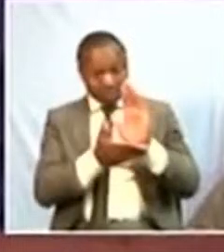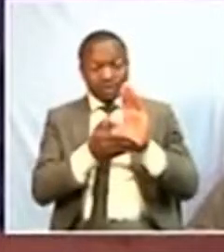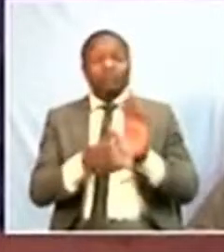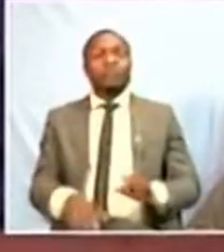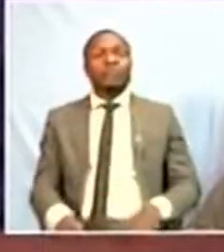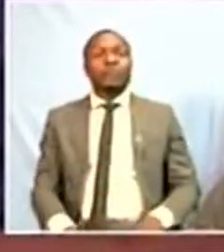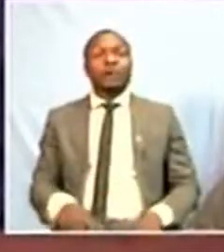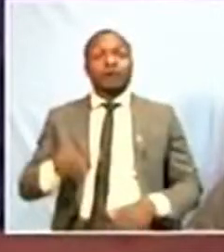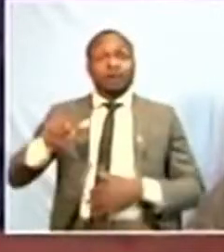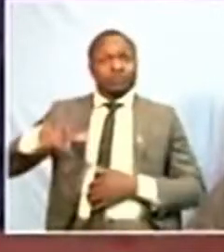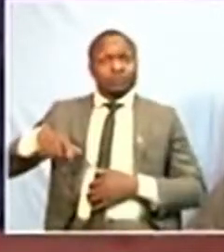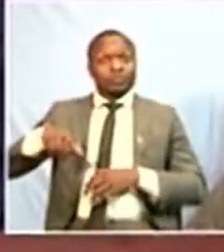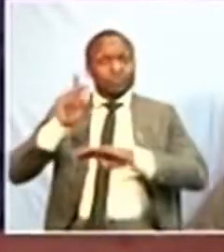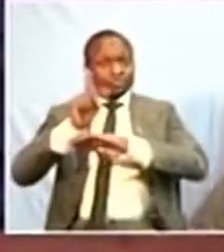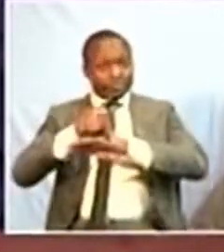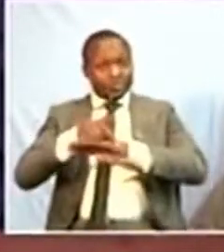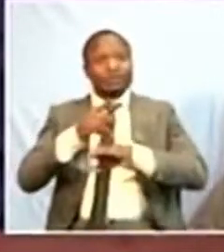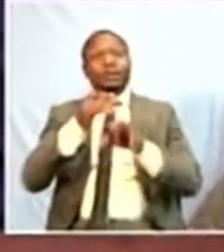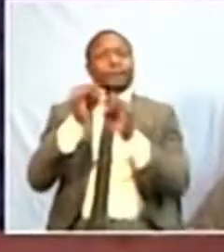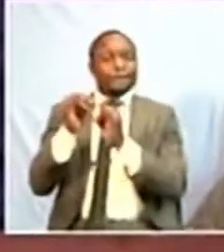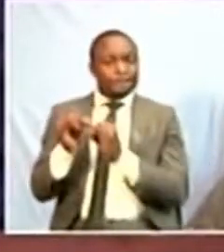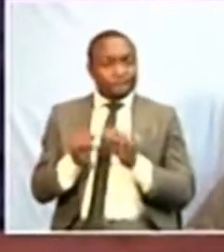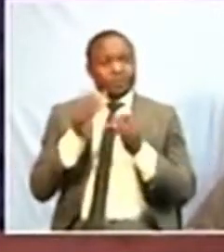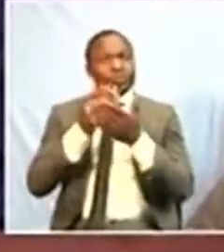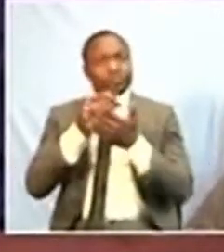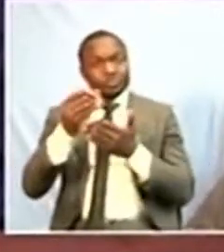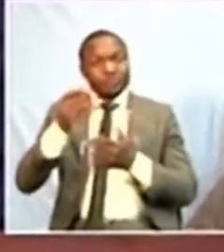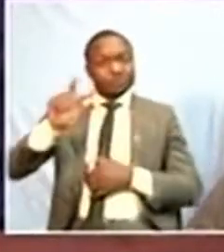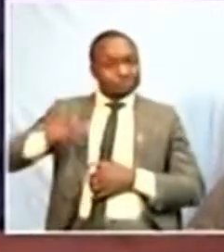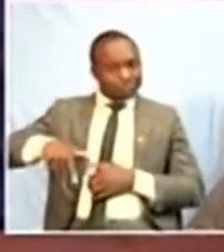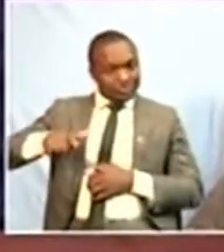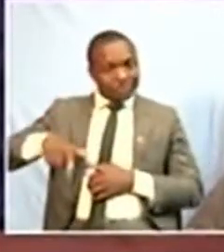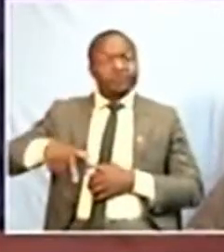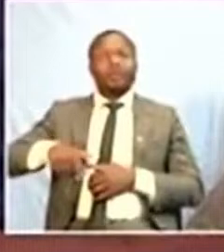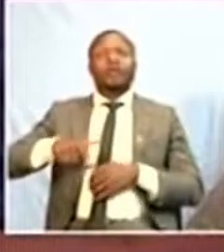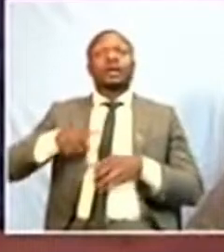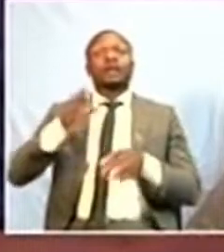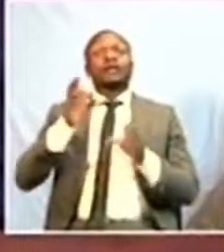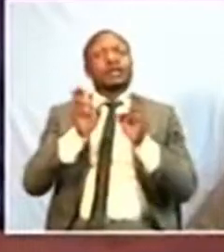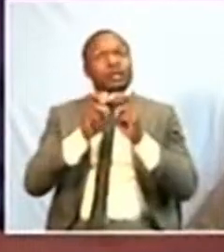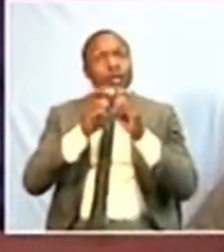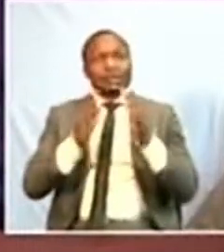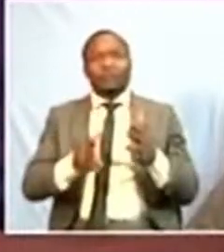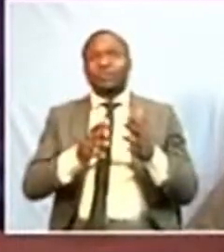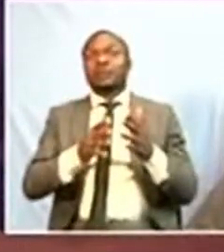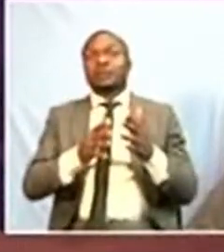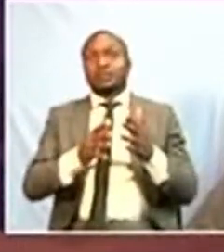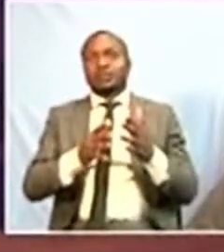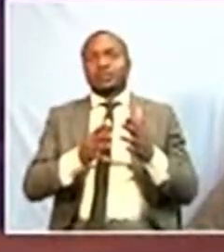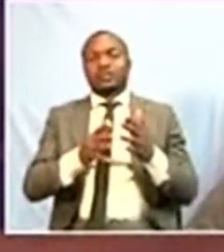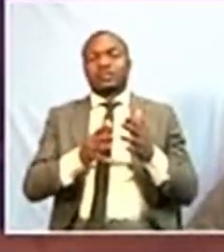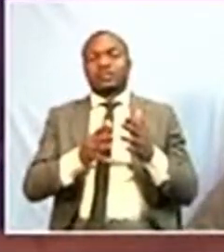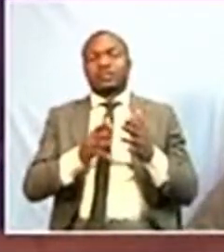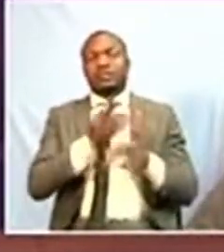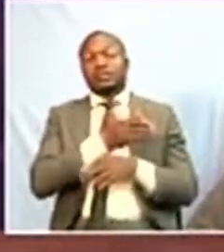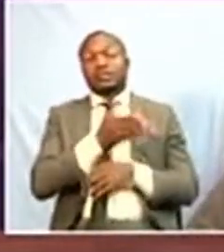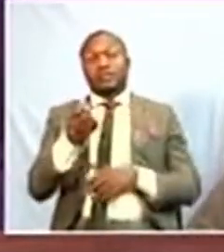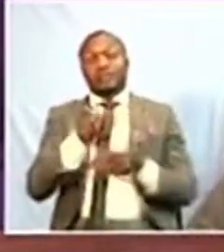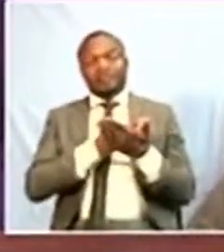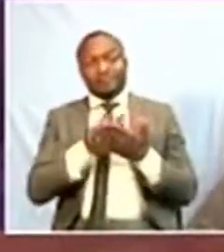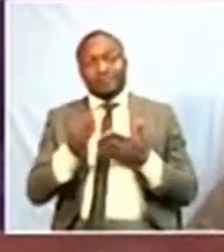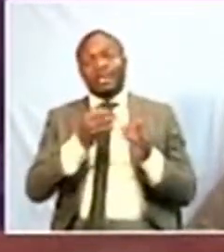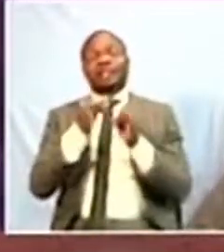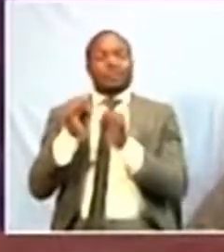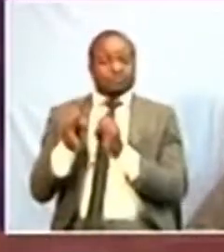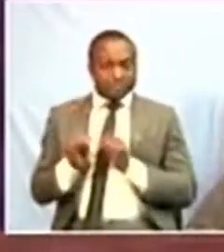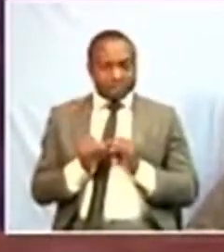include delay project execution, procurement delays, and contractor inefficiencies affected the timely